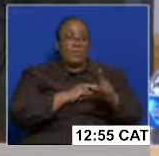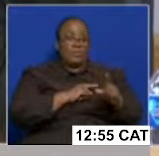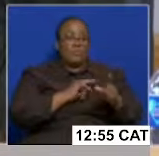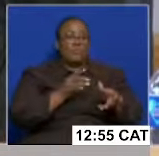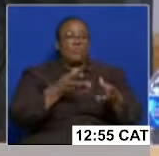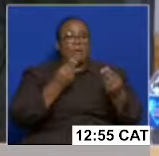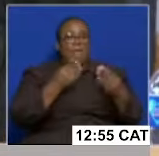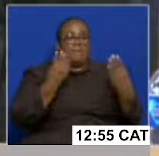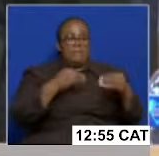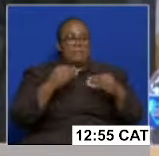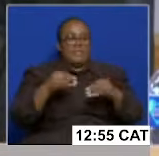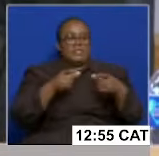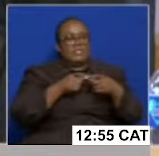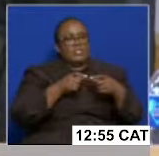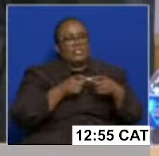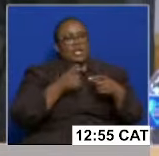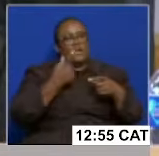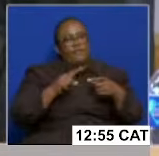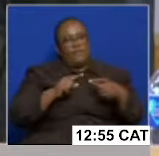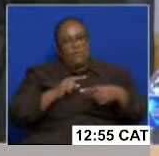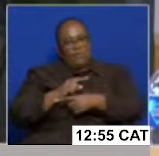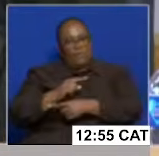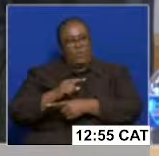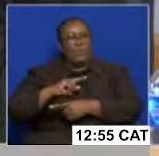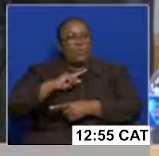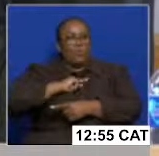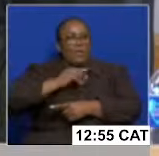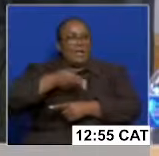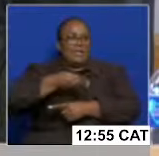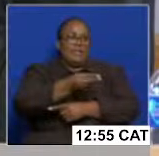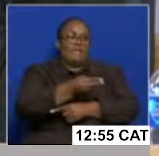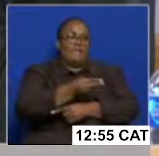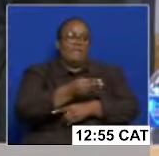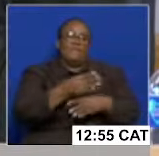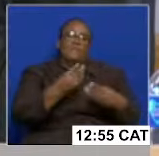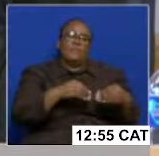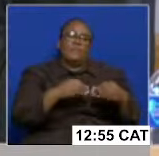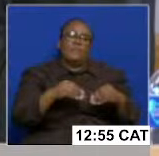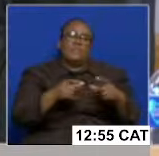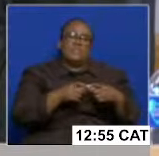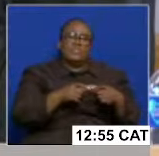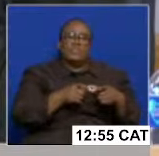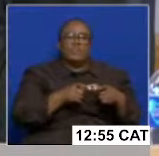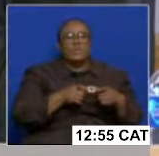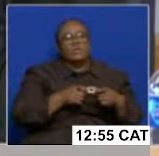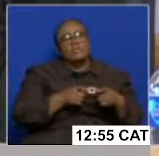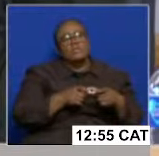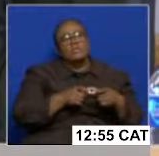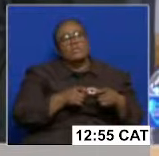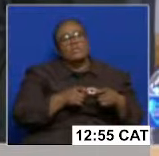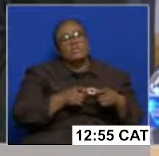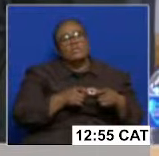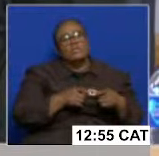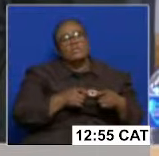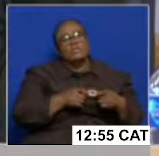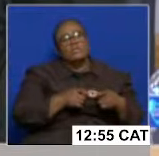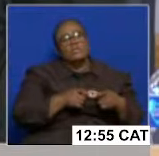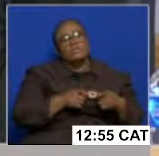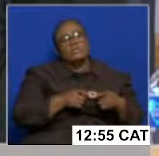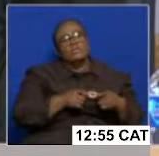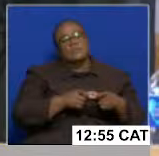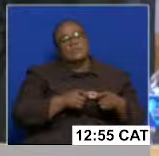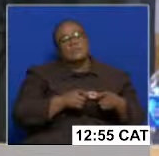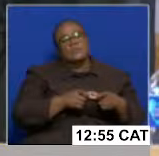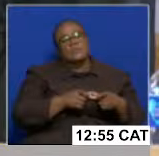There has to be a reason why you were given that business card. It wasn't just so that you have it. It was given to you